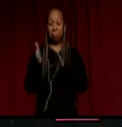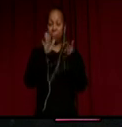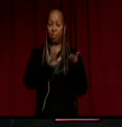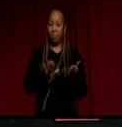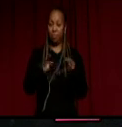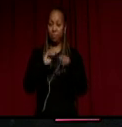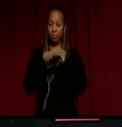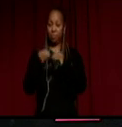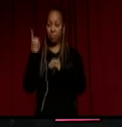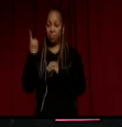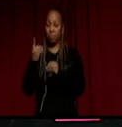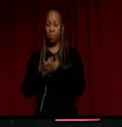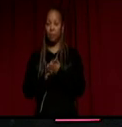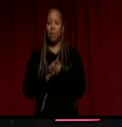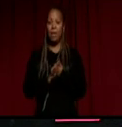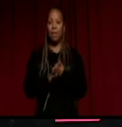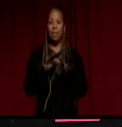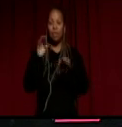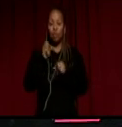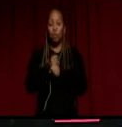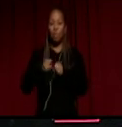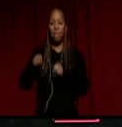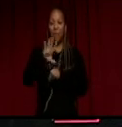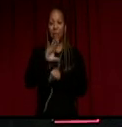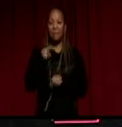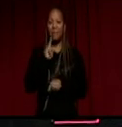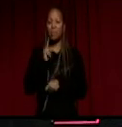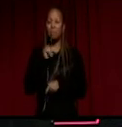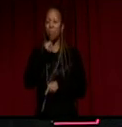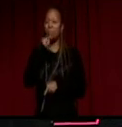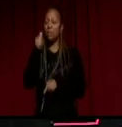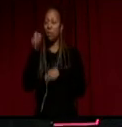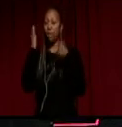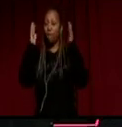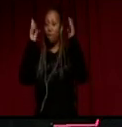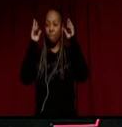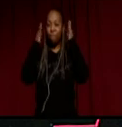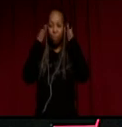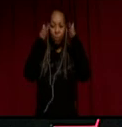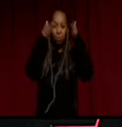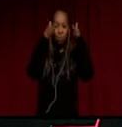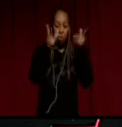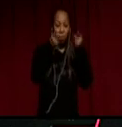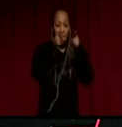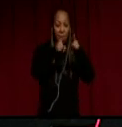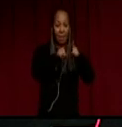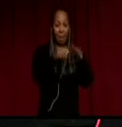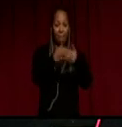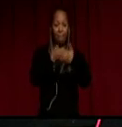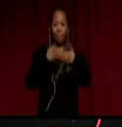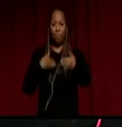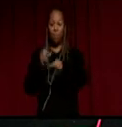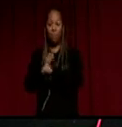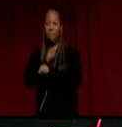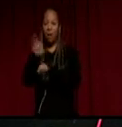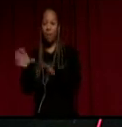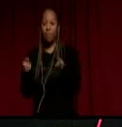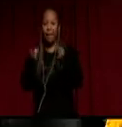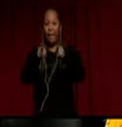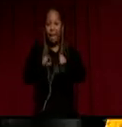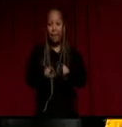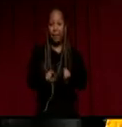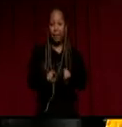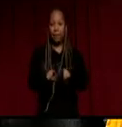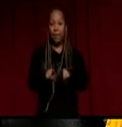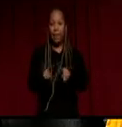had. This is where the virus is. But what we don't look at is what has been going on before this virus came here,